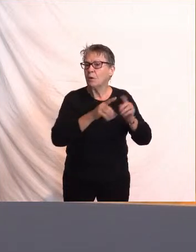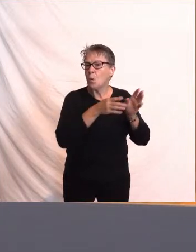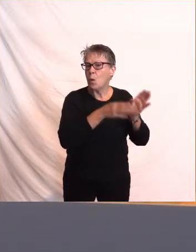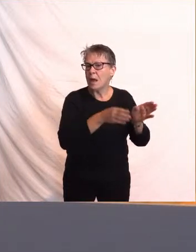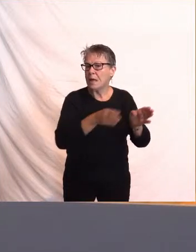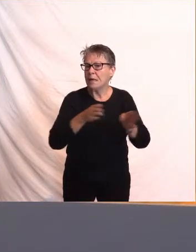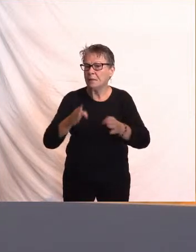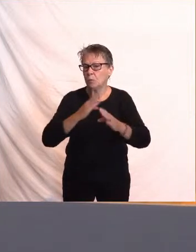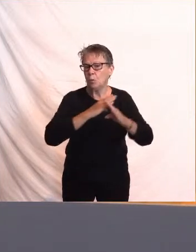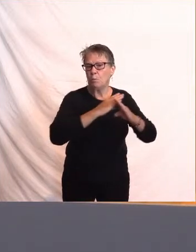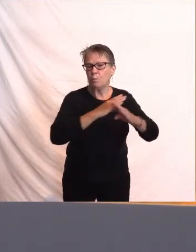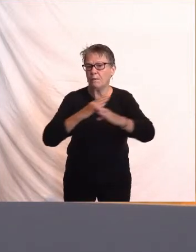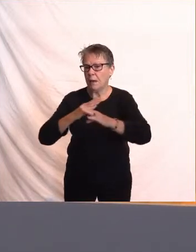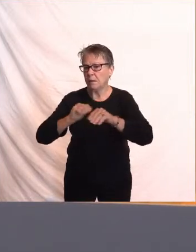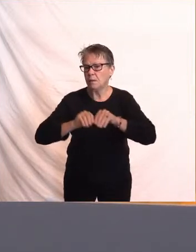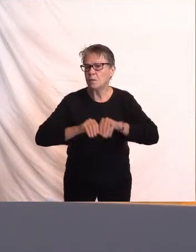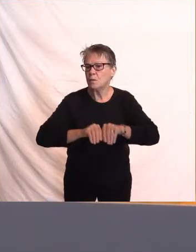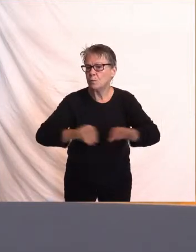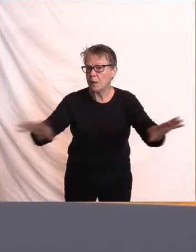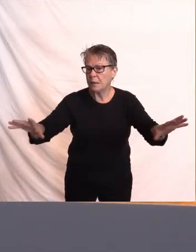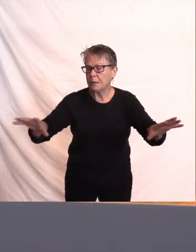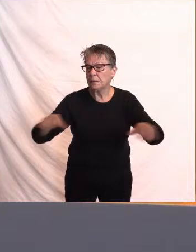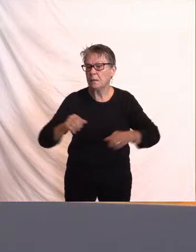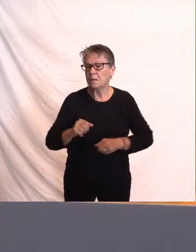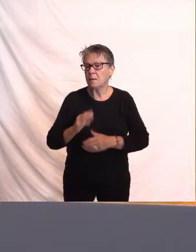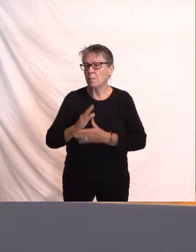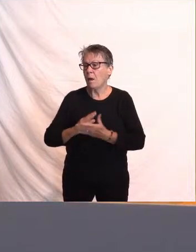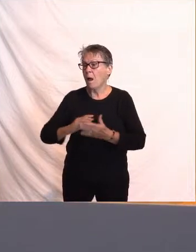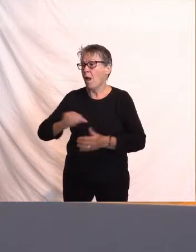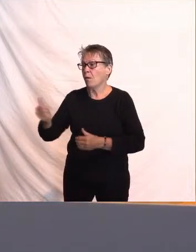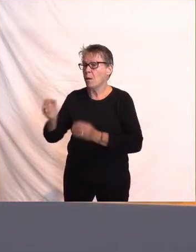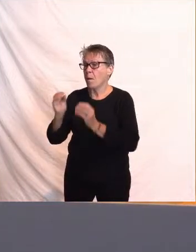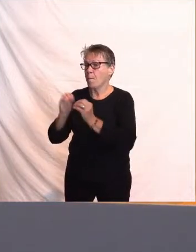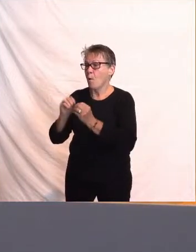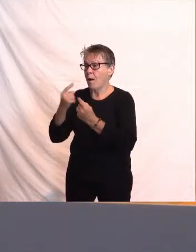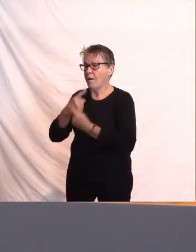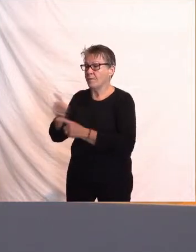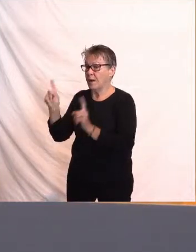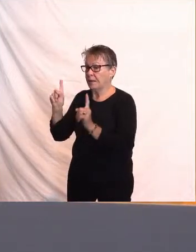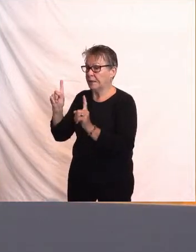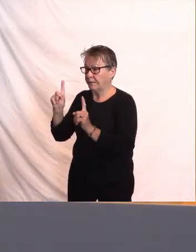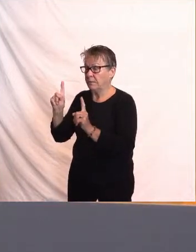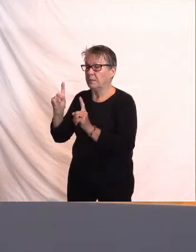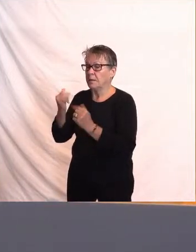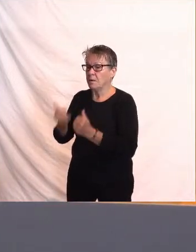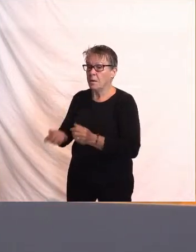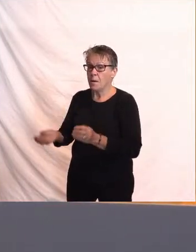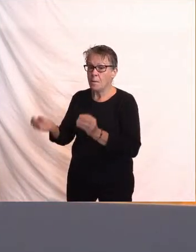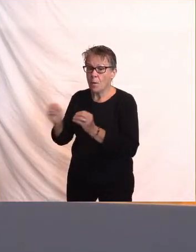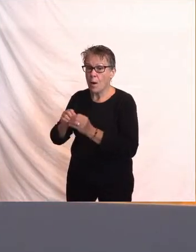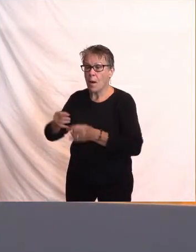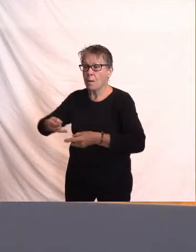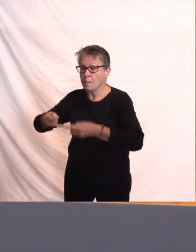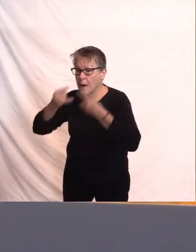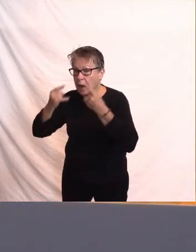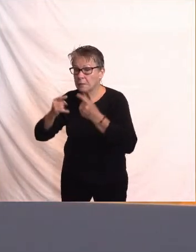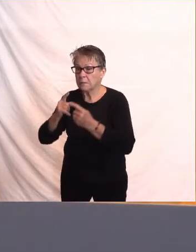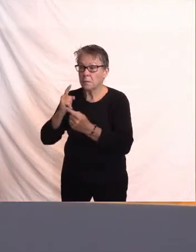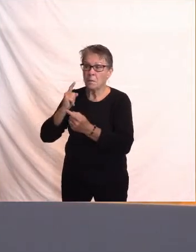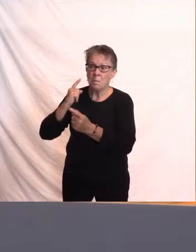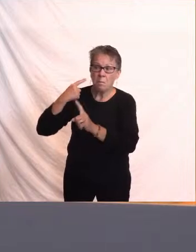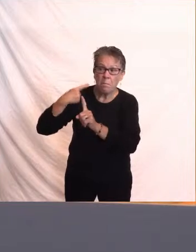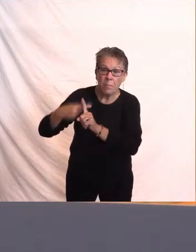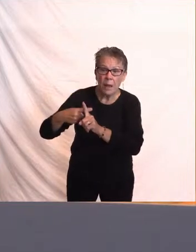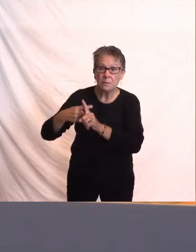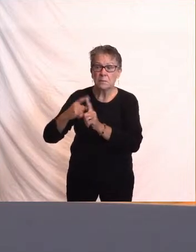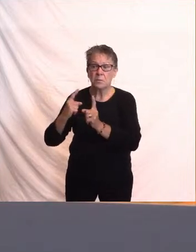can be more effective, and when you put them together, they become more effective yet. What we sometimes call the Swiss cheese defense, meaning that there's holes in any single layer,